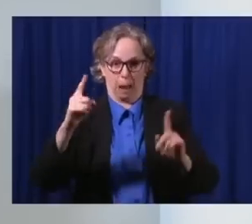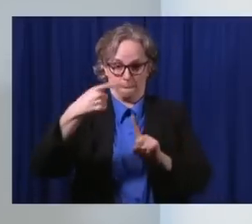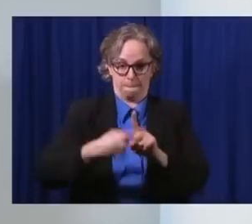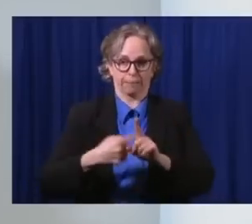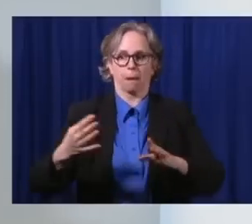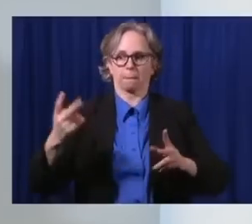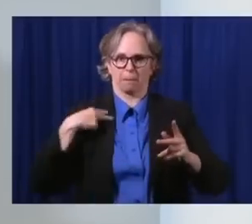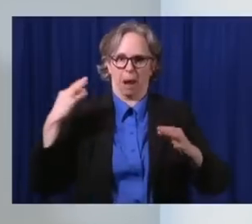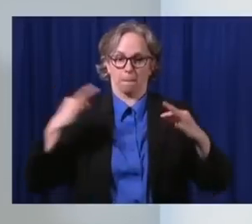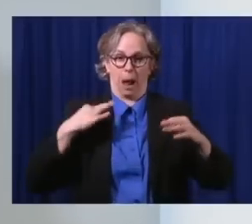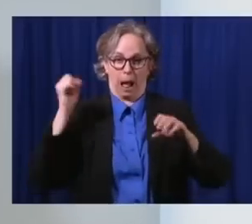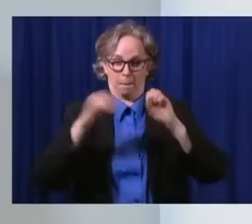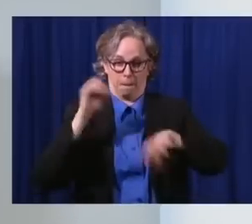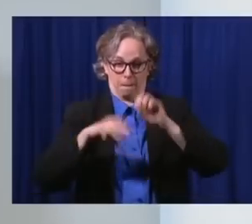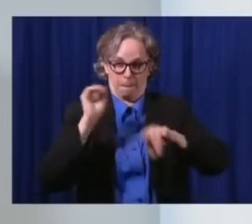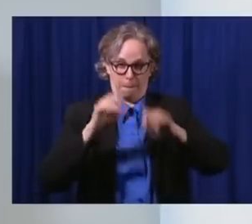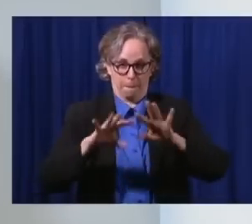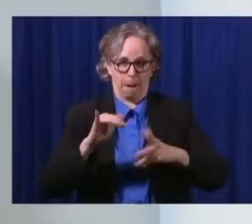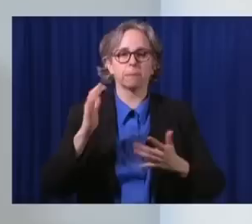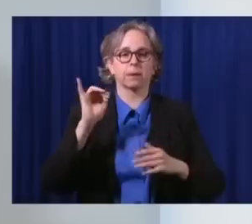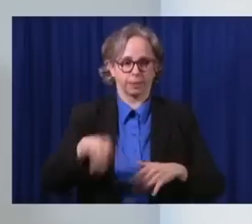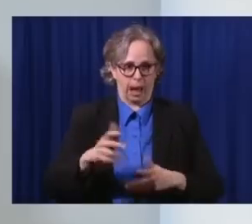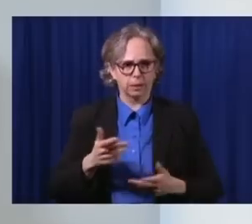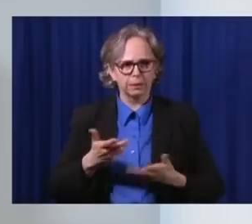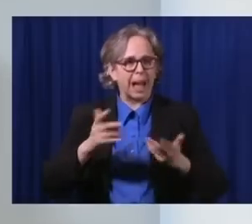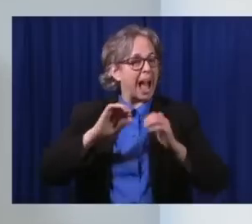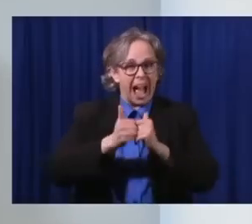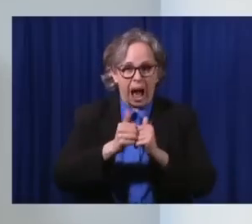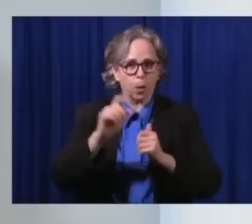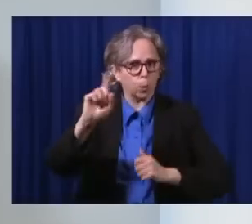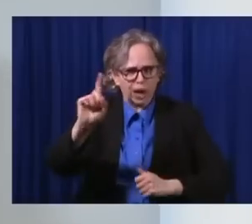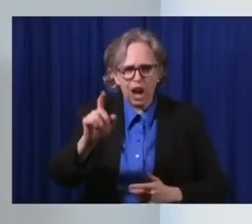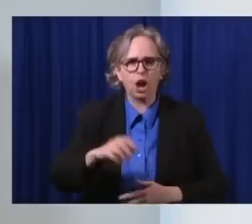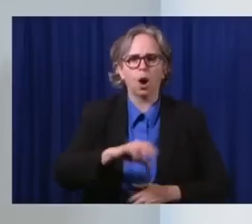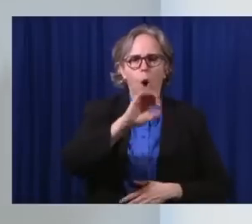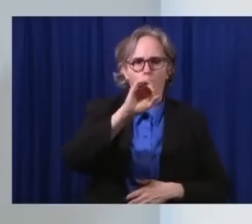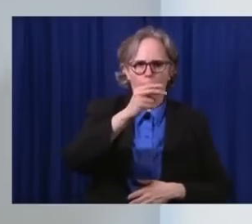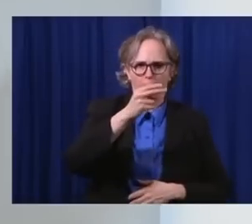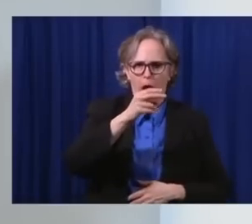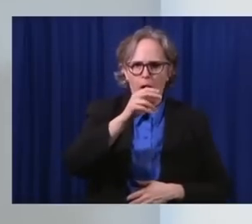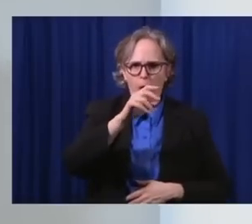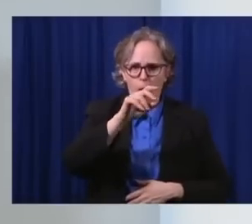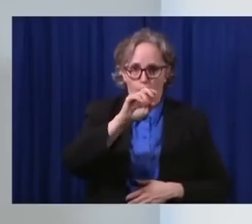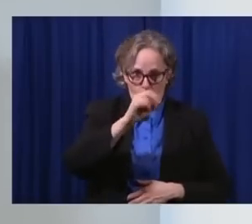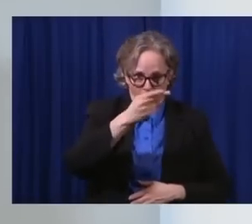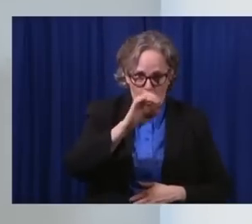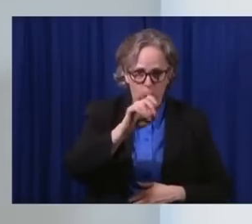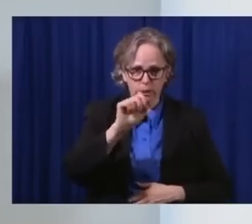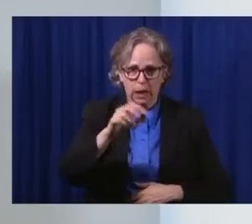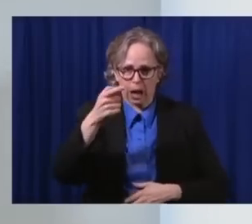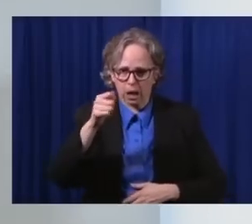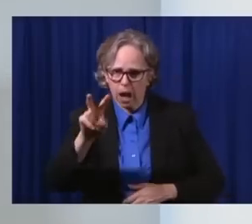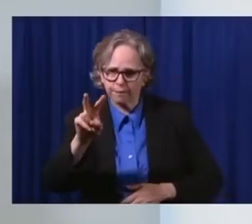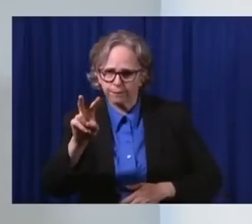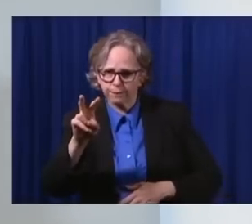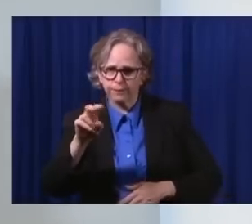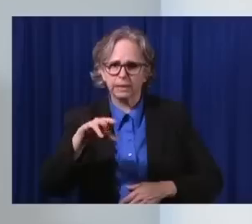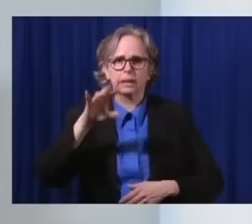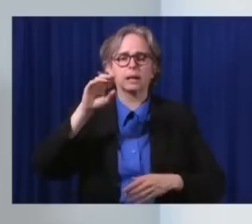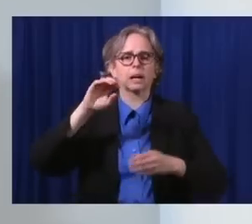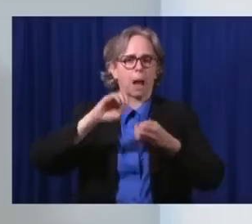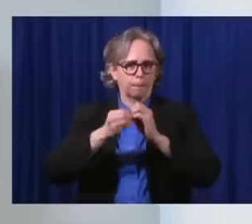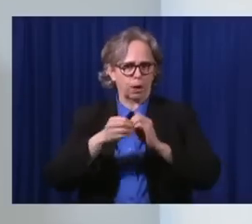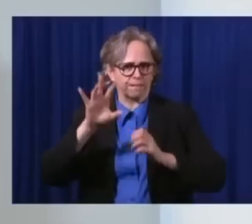techcred.ohio.gov. Right now we have 753 approved credentials. Remember, these are industry certified credentials.